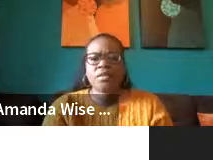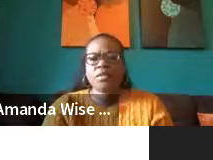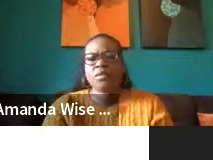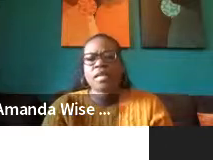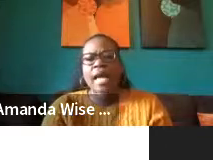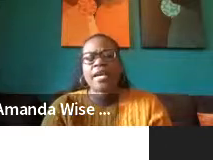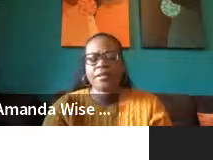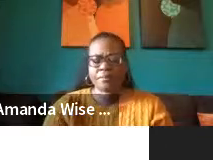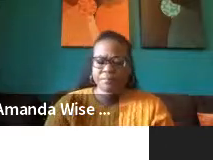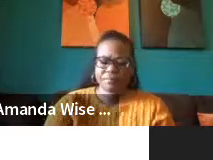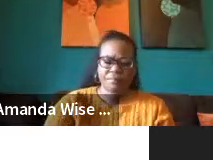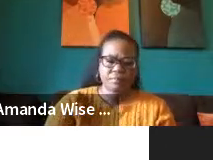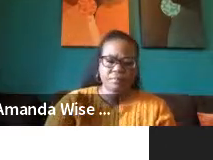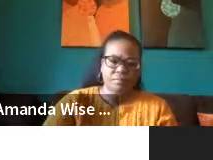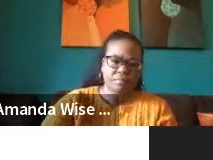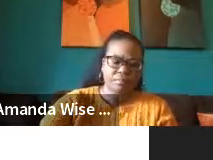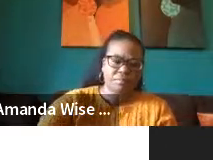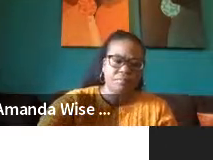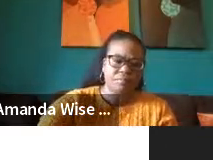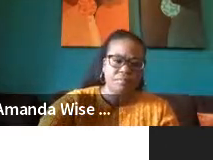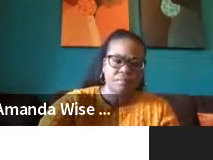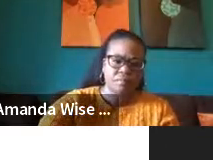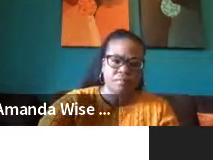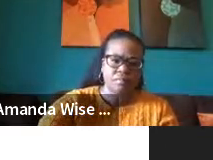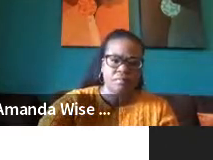1080 pixels or higher.